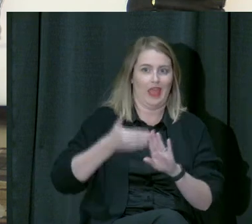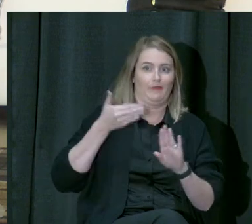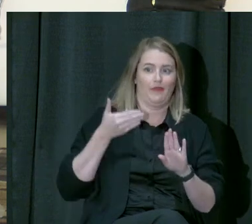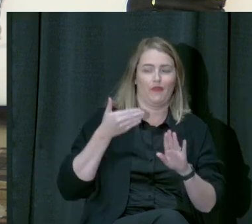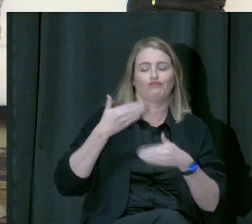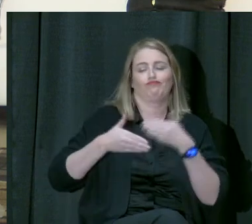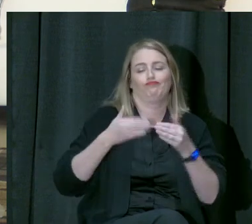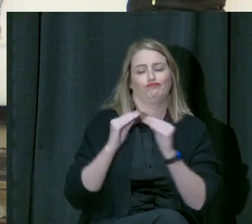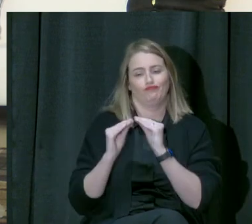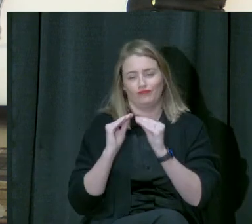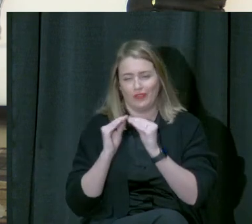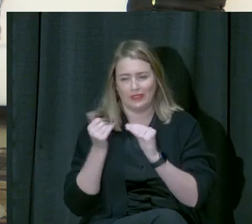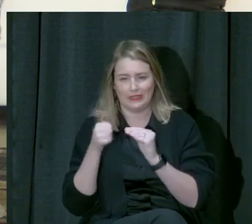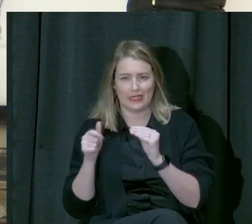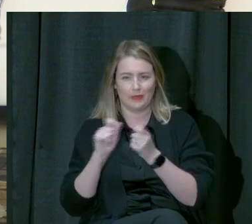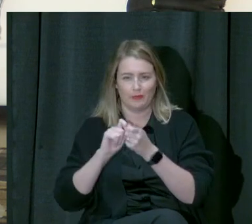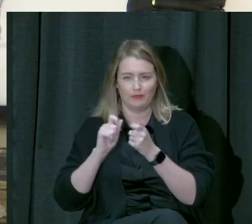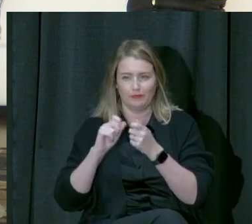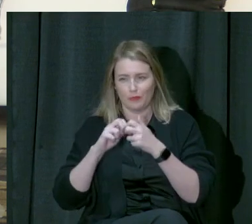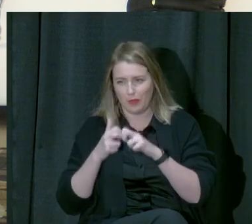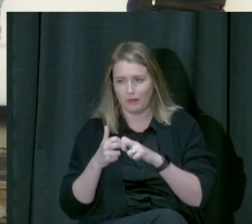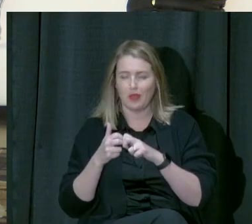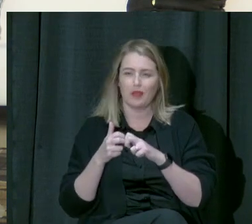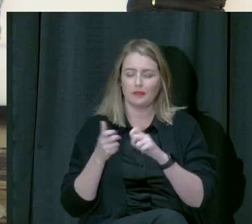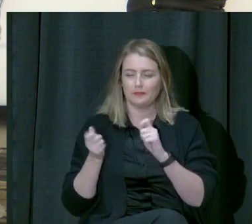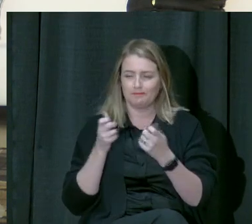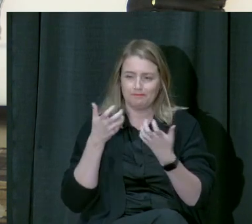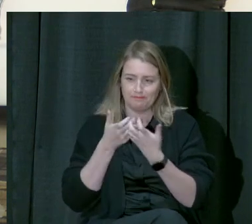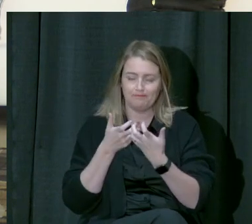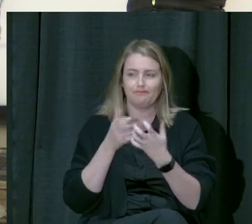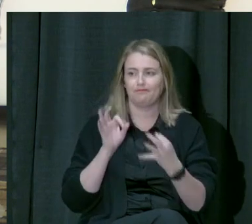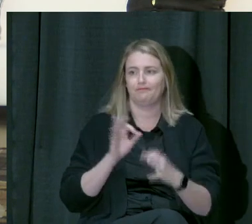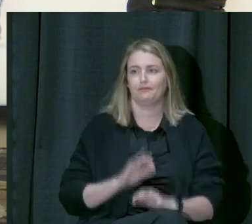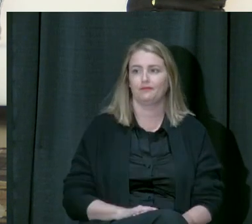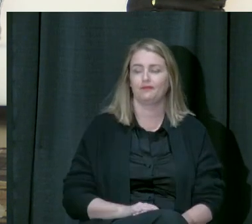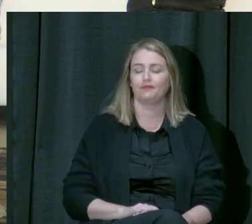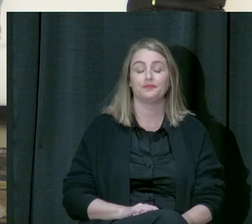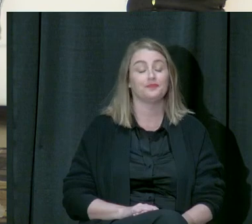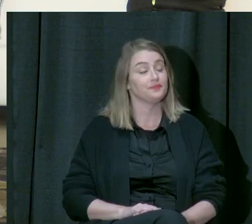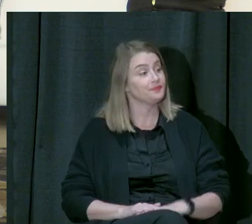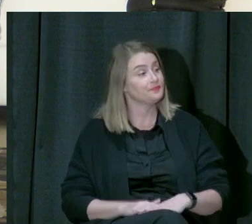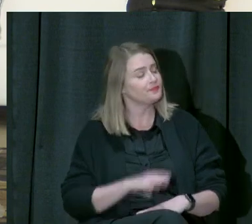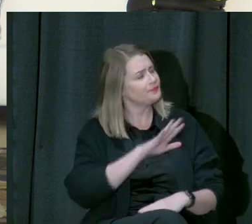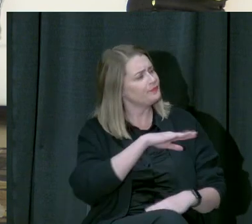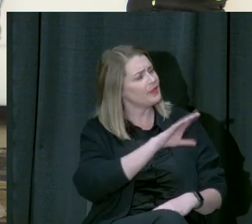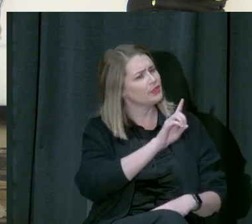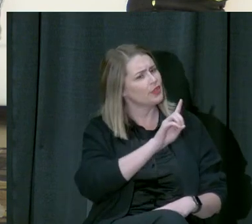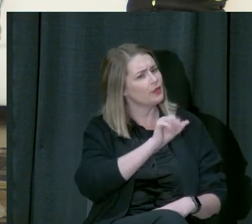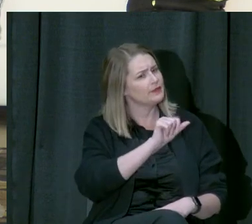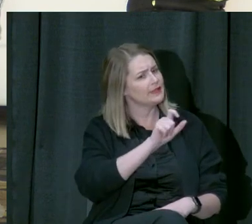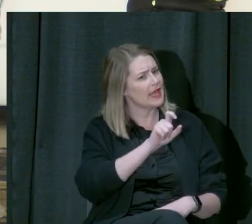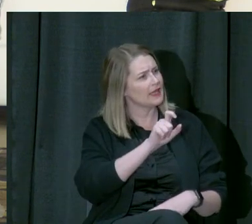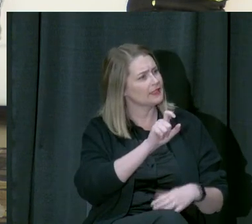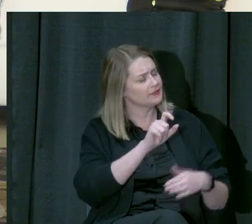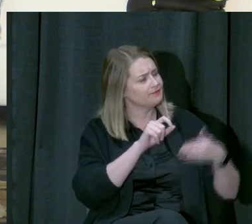Dax, What are some of the challenges for the personnel,